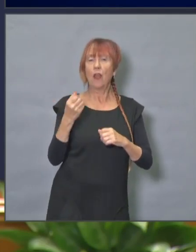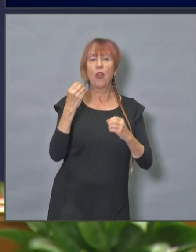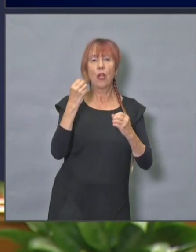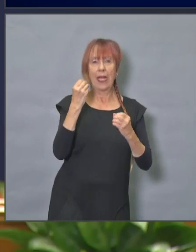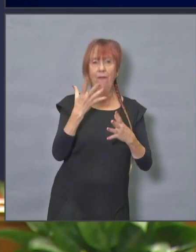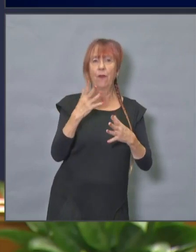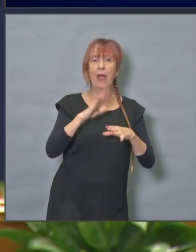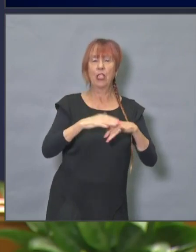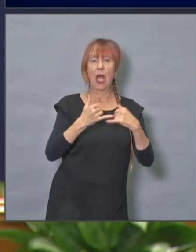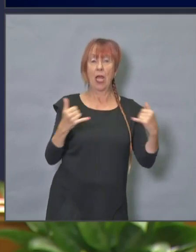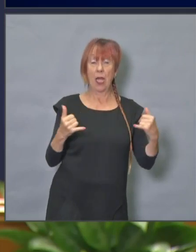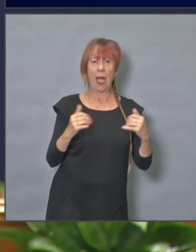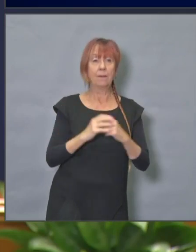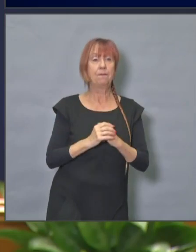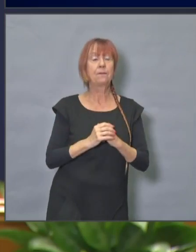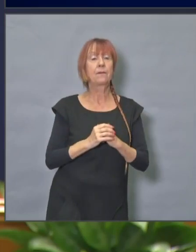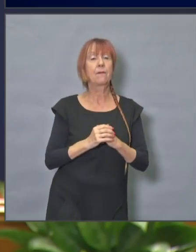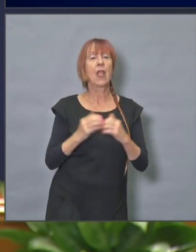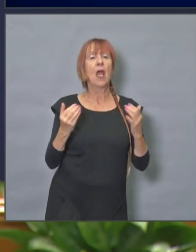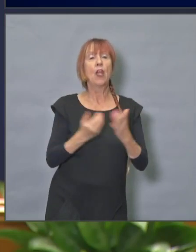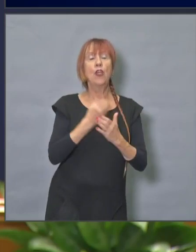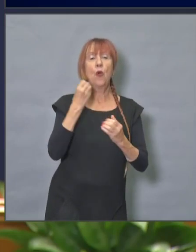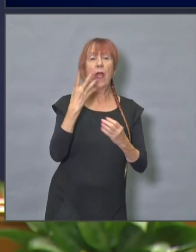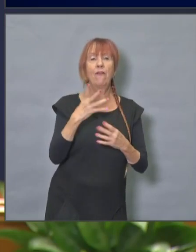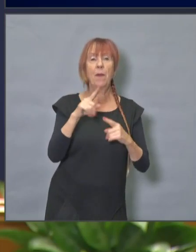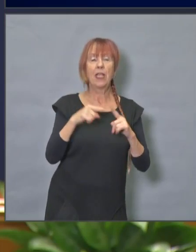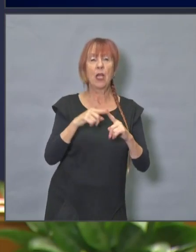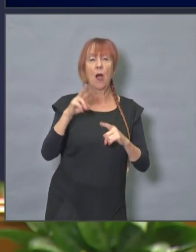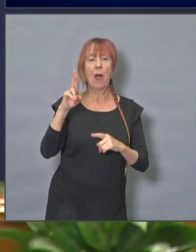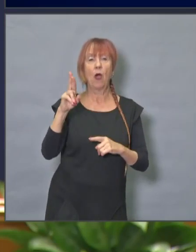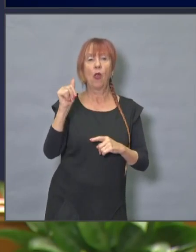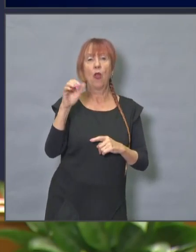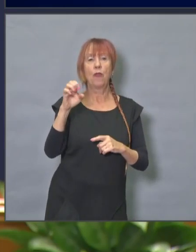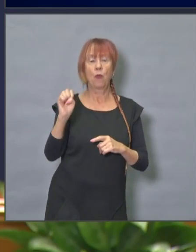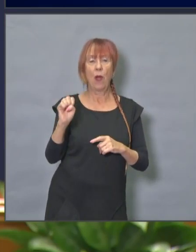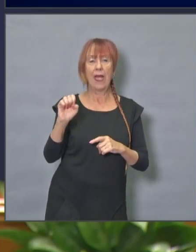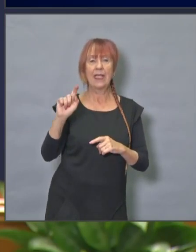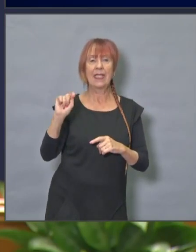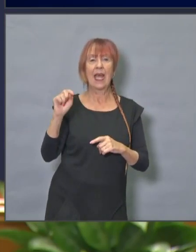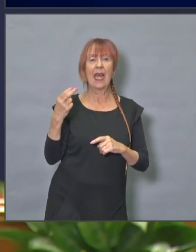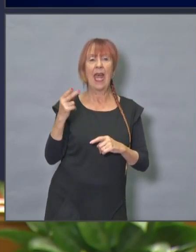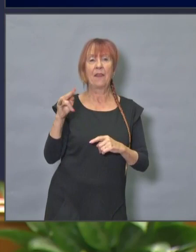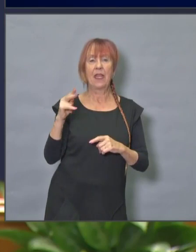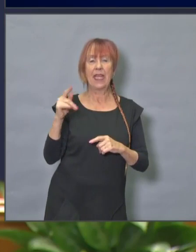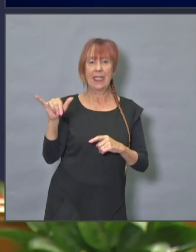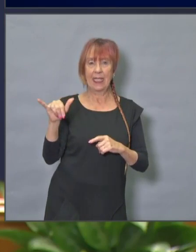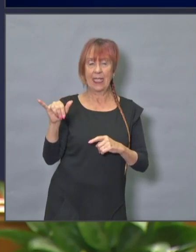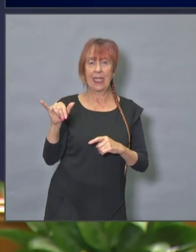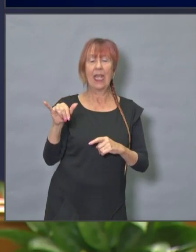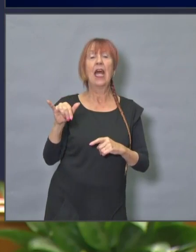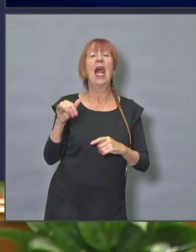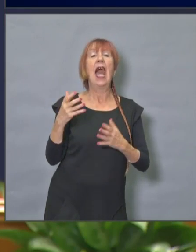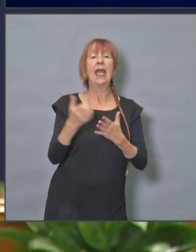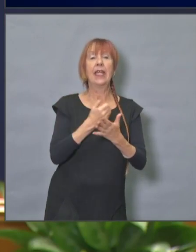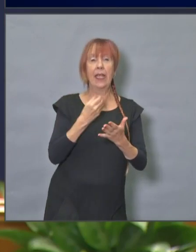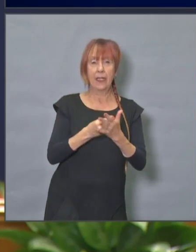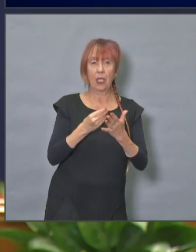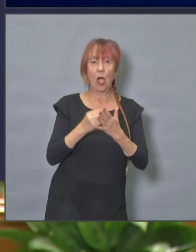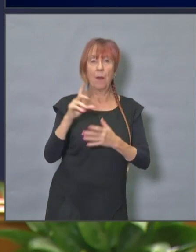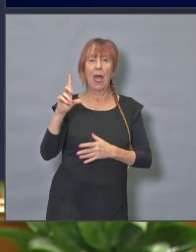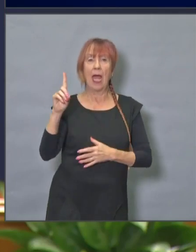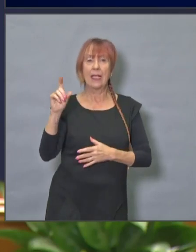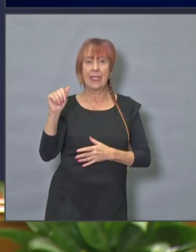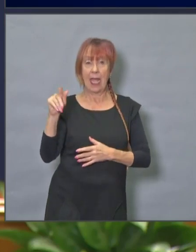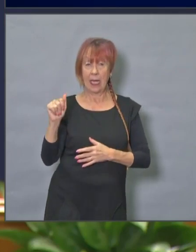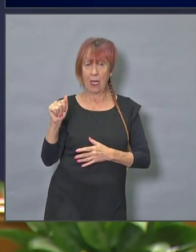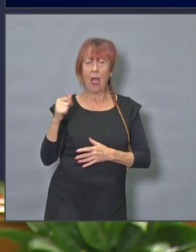today. The first is an update on the race, ethnicity, and income level data we're collecting and looking closely at so that we can